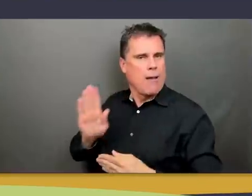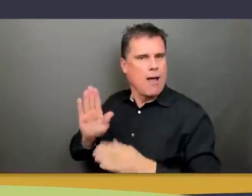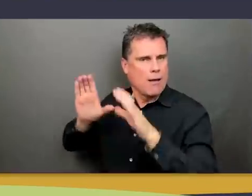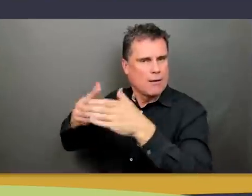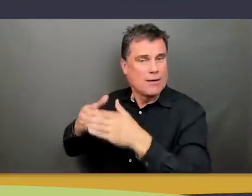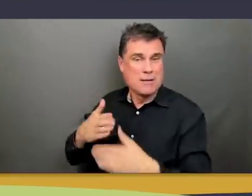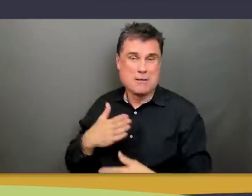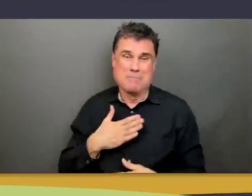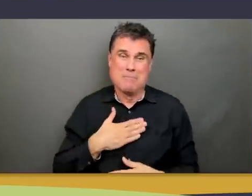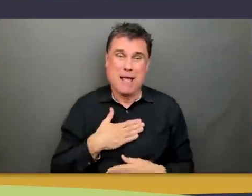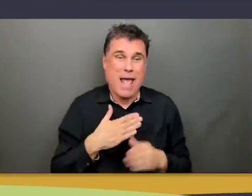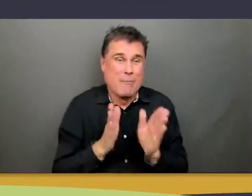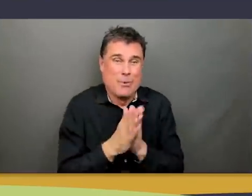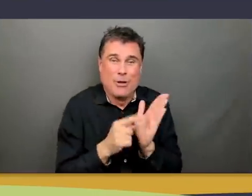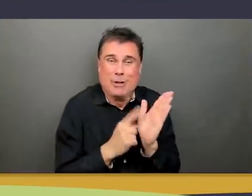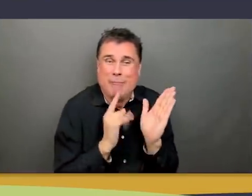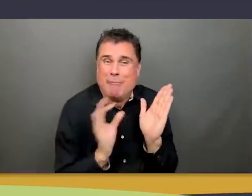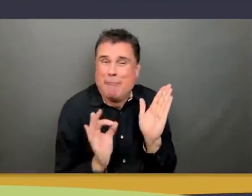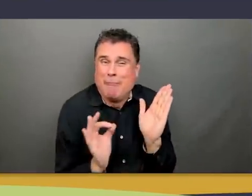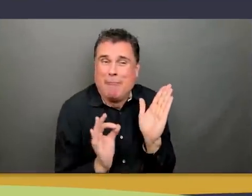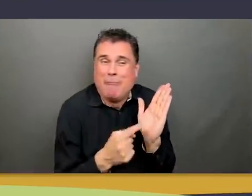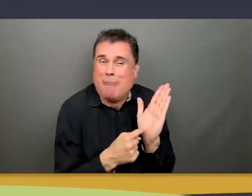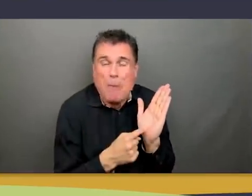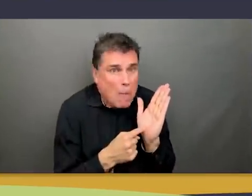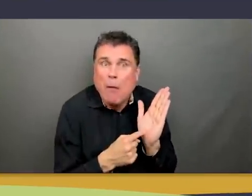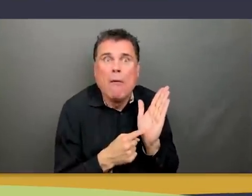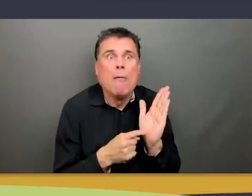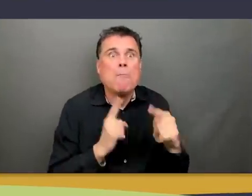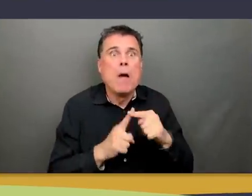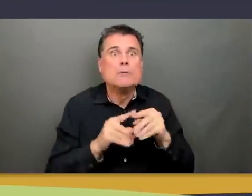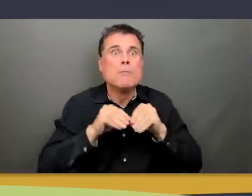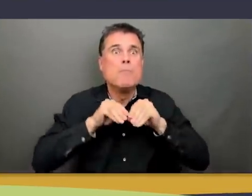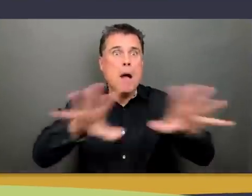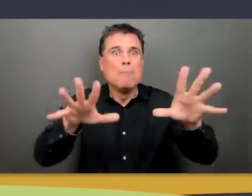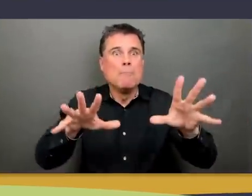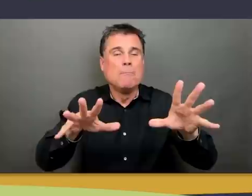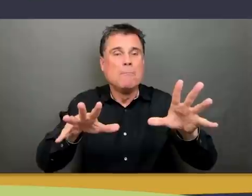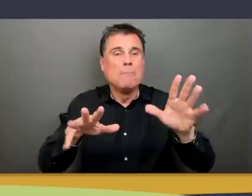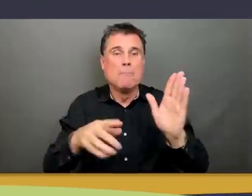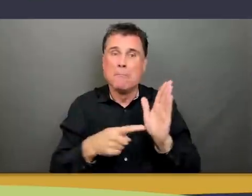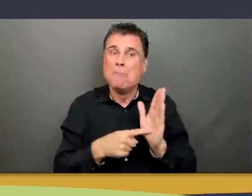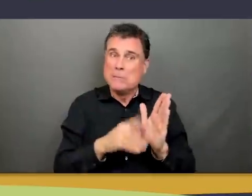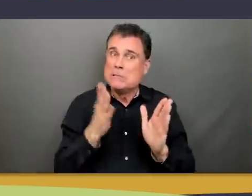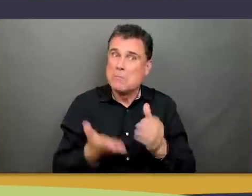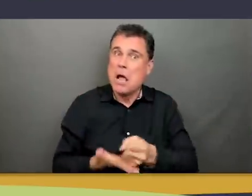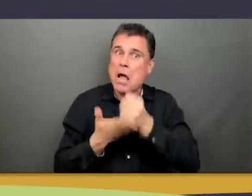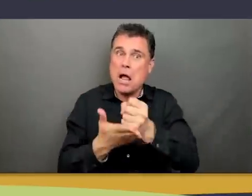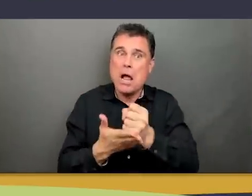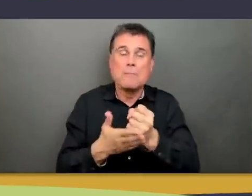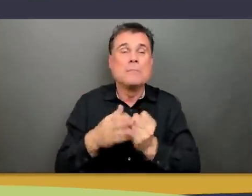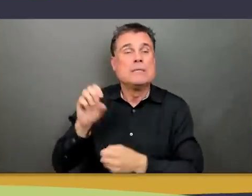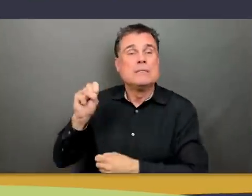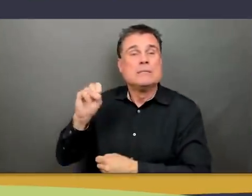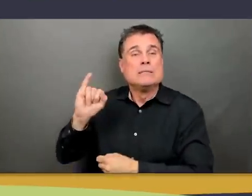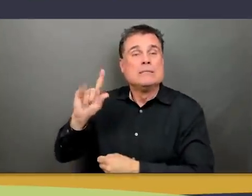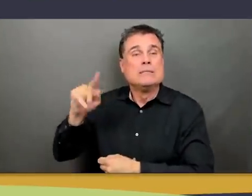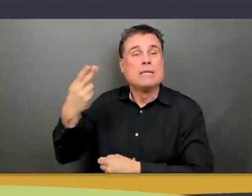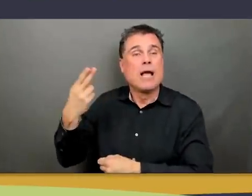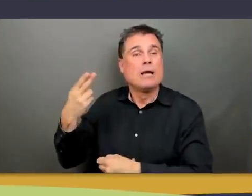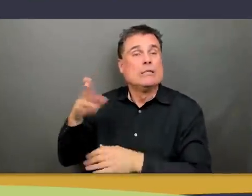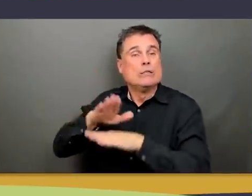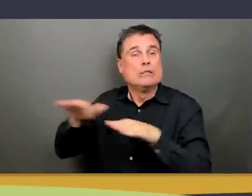people and building confidence within Sikh children. I began my remarks by speaking of